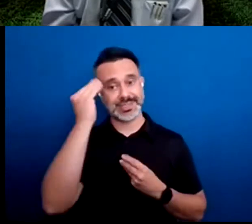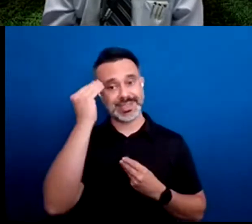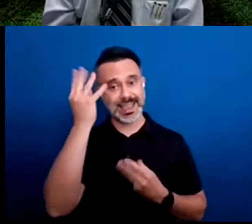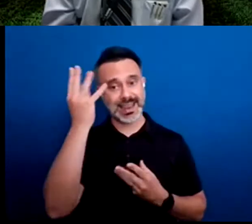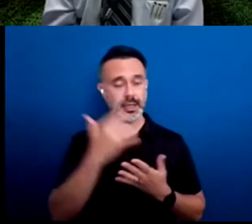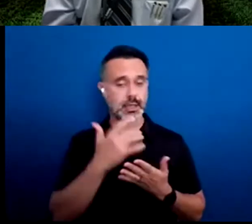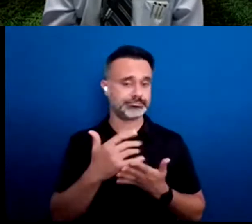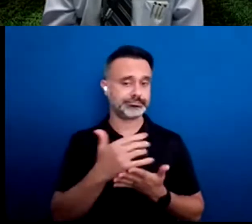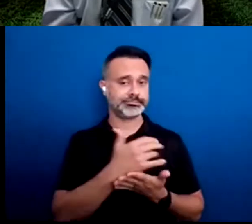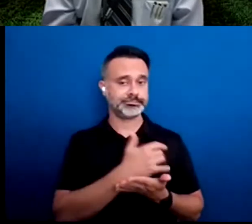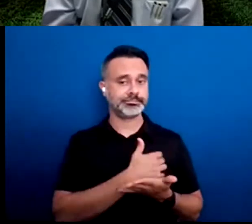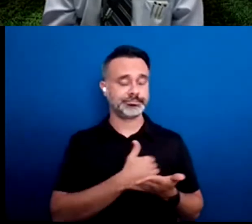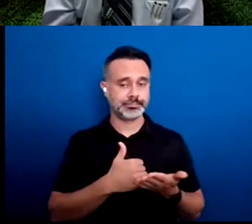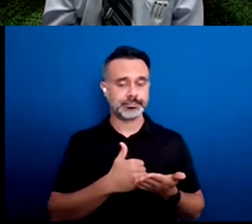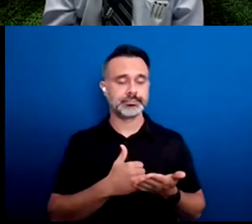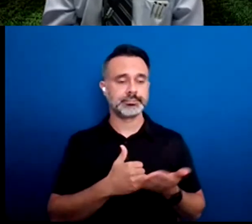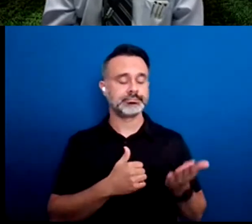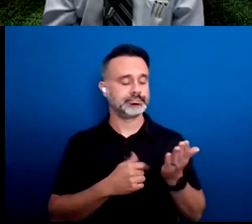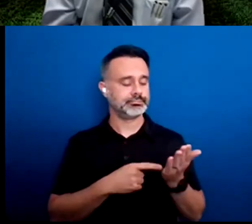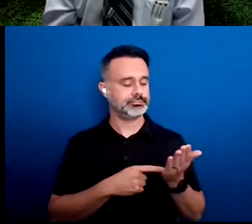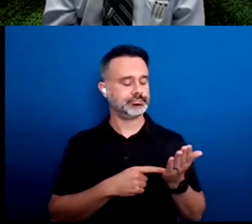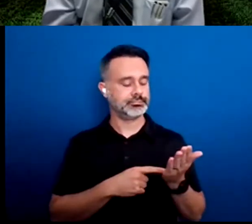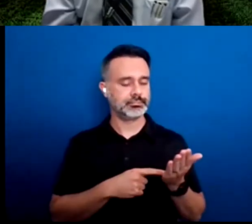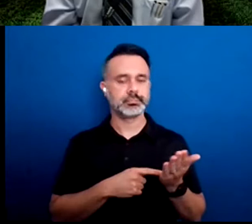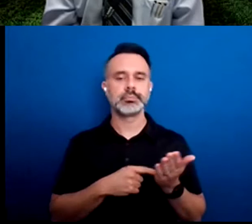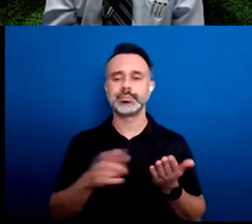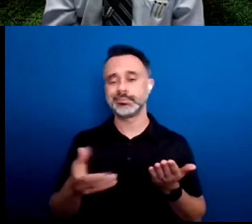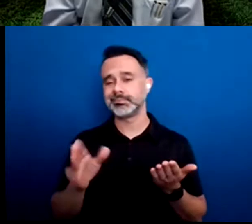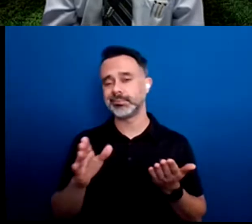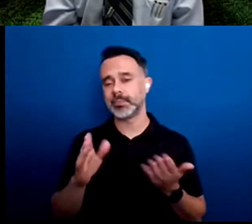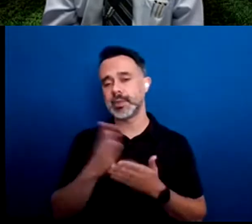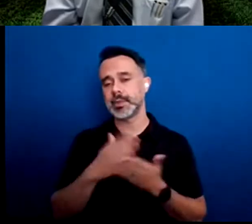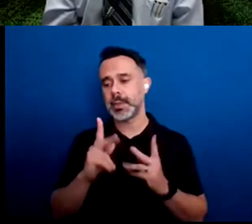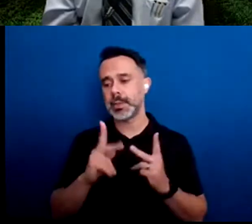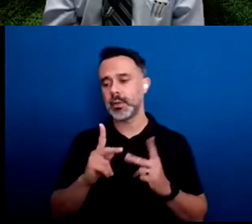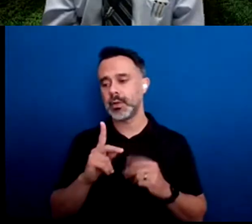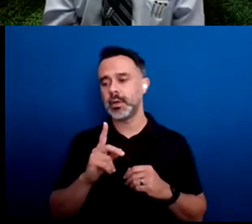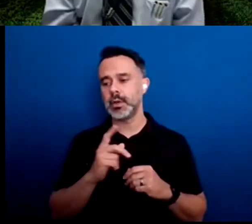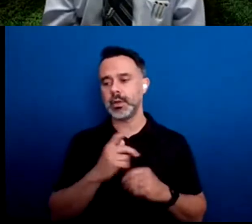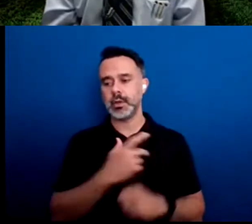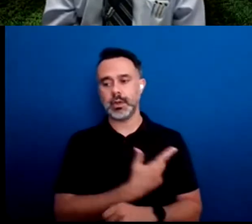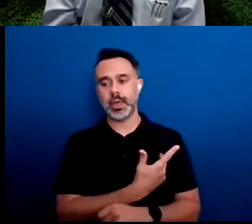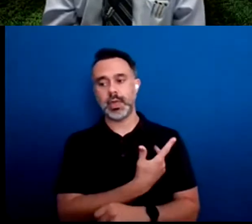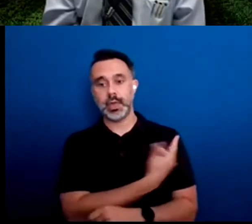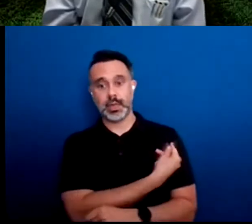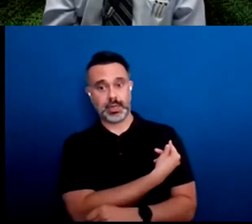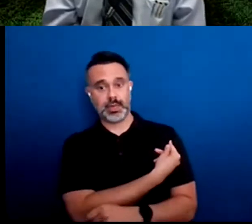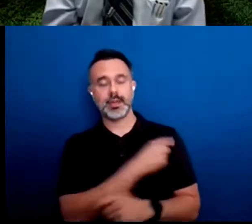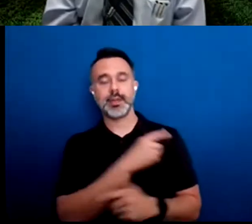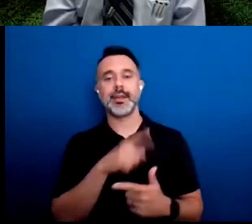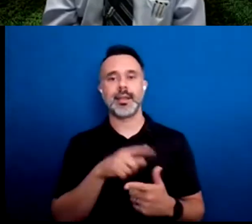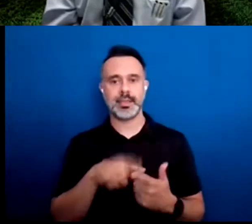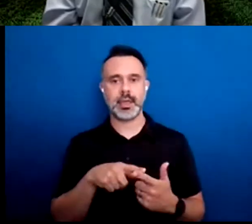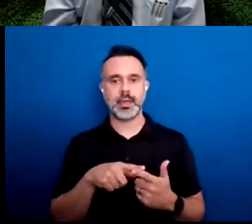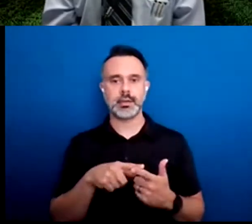we know that some, as I mentioned, some people do get infected after they get vaccine, albeit a small number, and